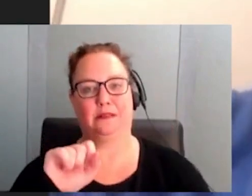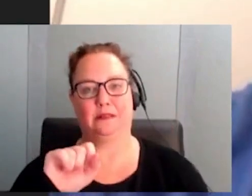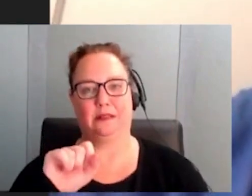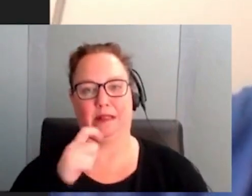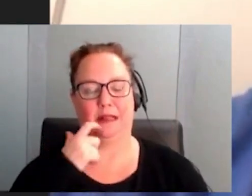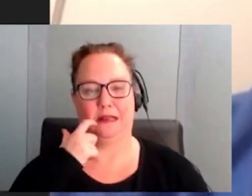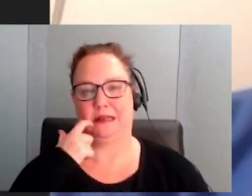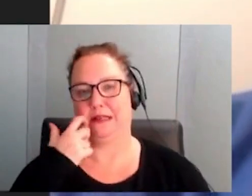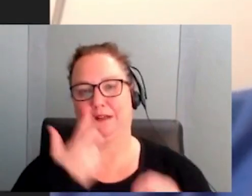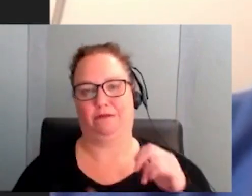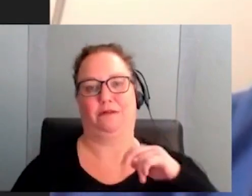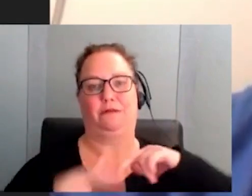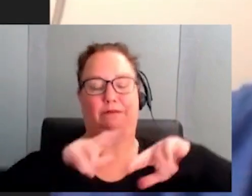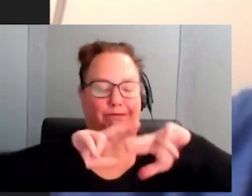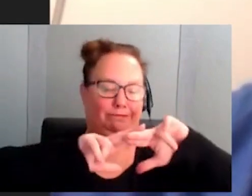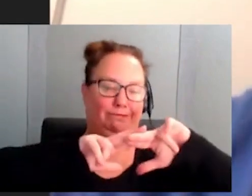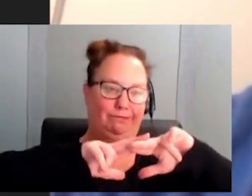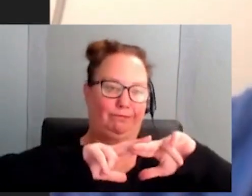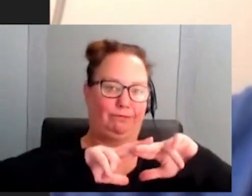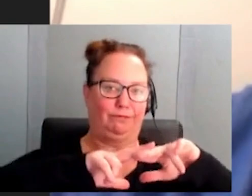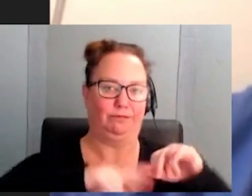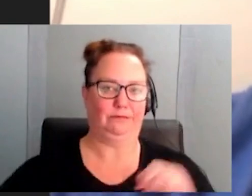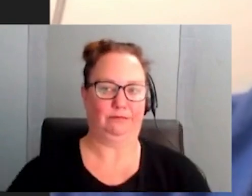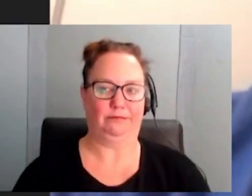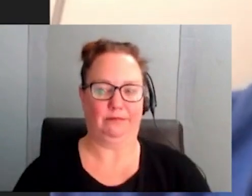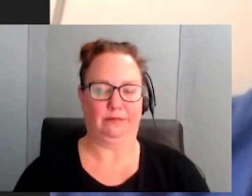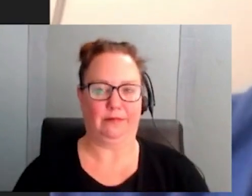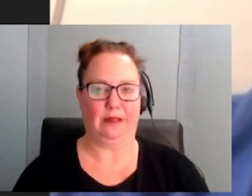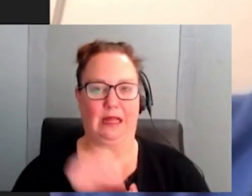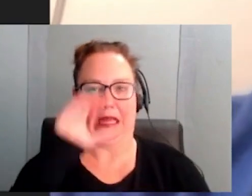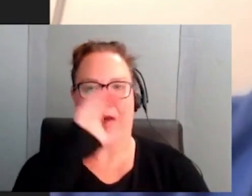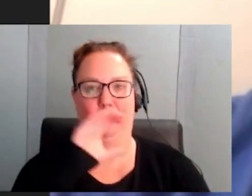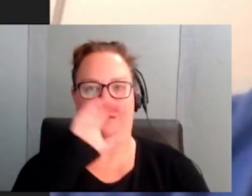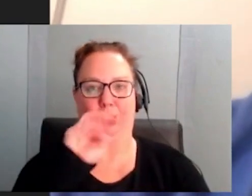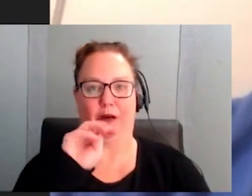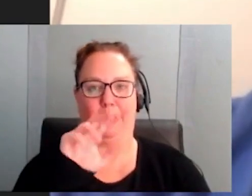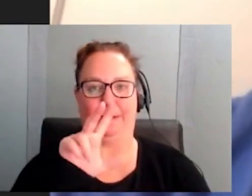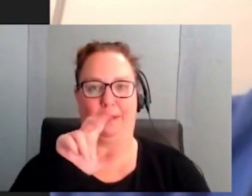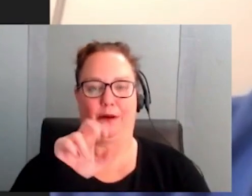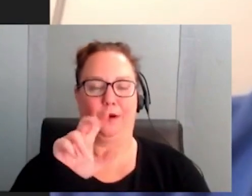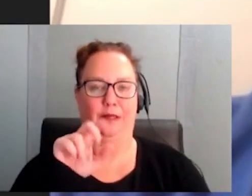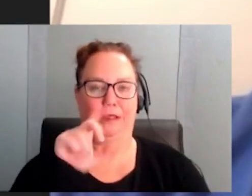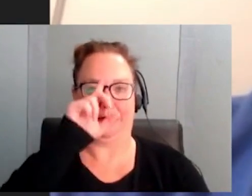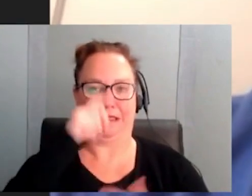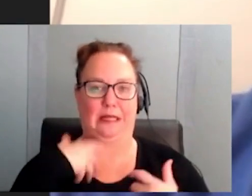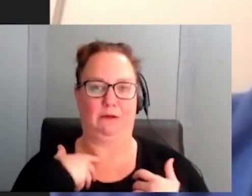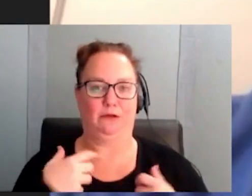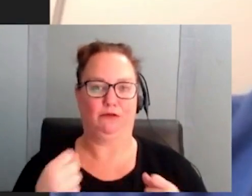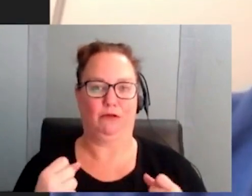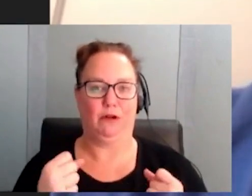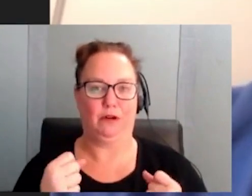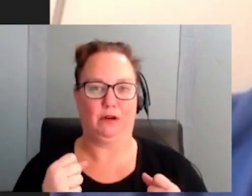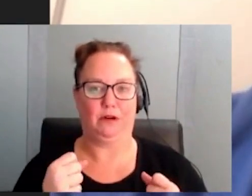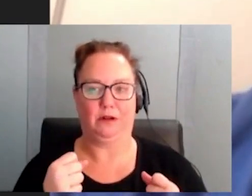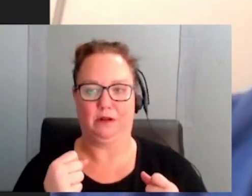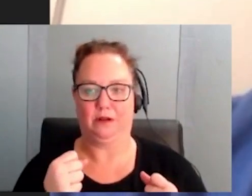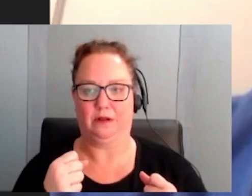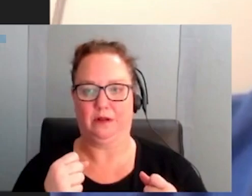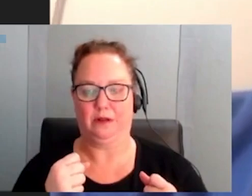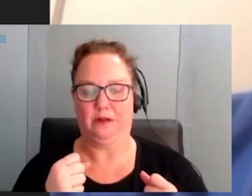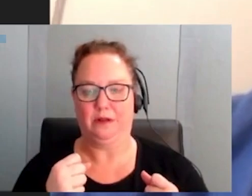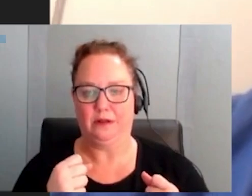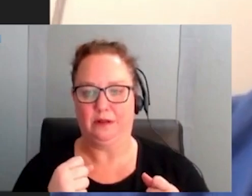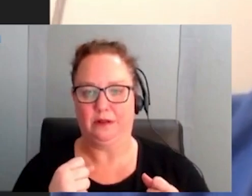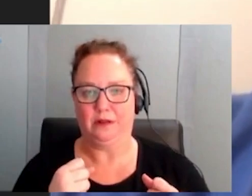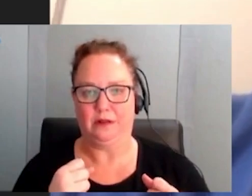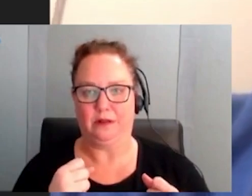addiction to a whole nother level. I would seek them out because I knew that they were stronger, and the